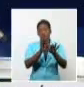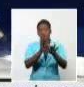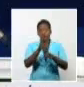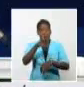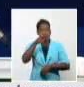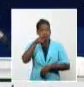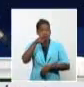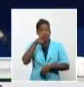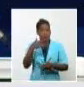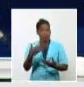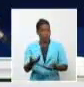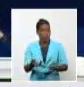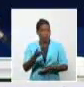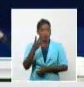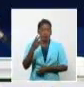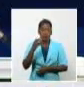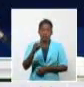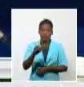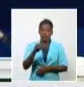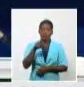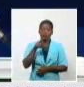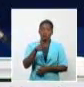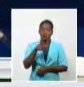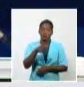confirmed 757.